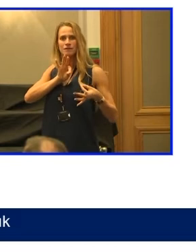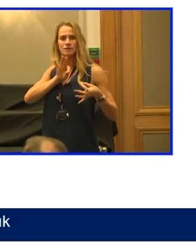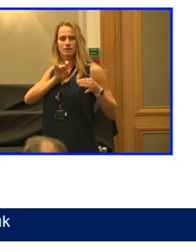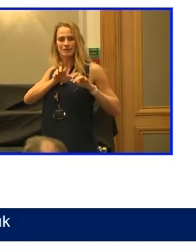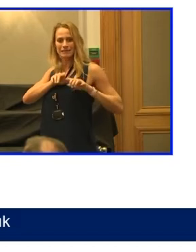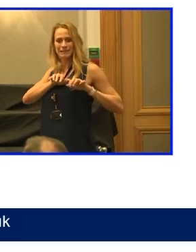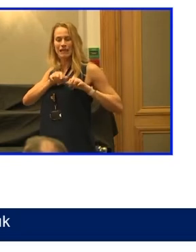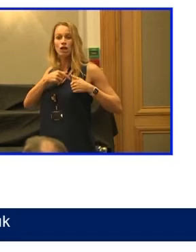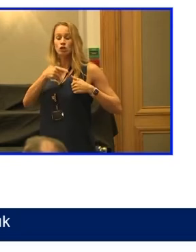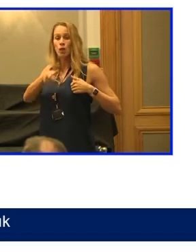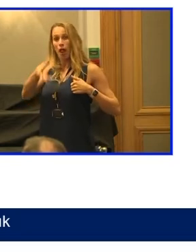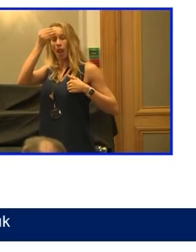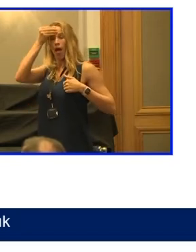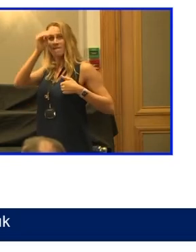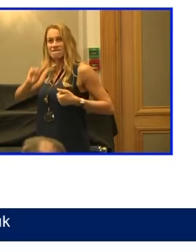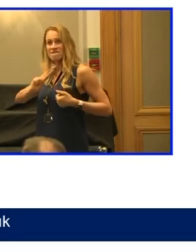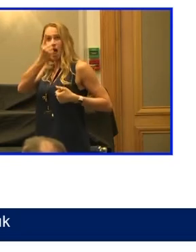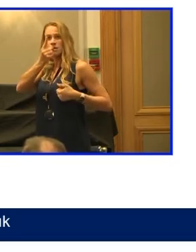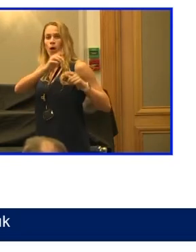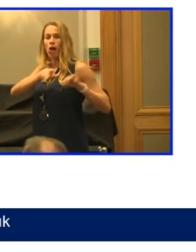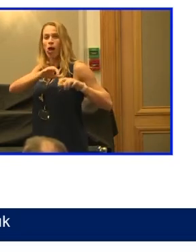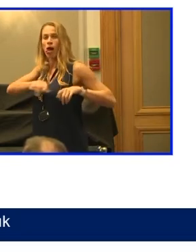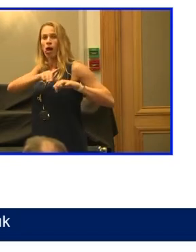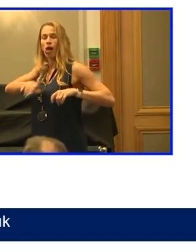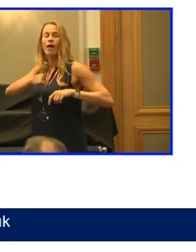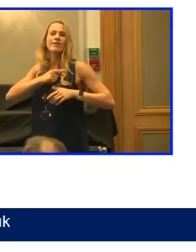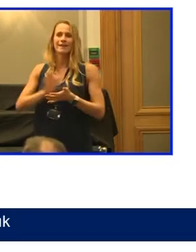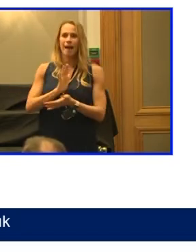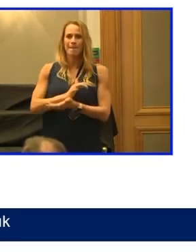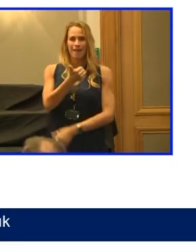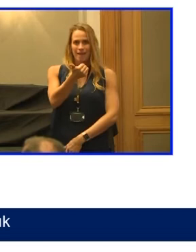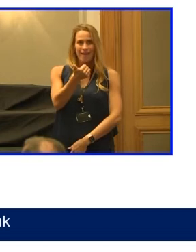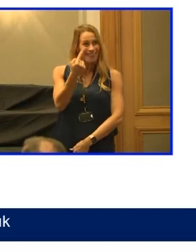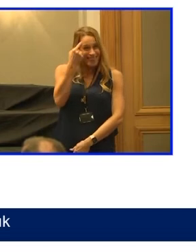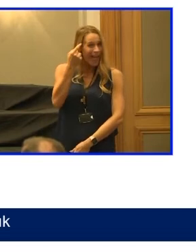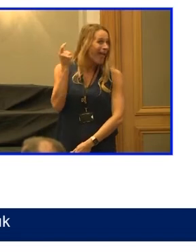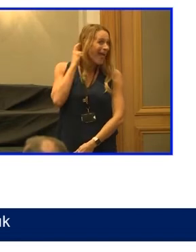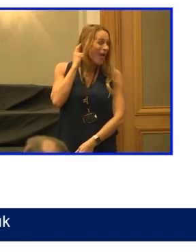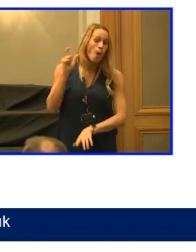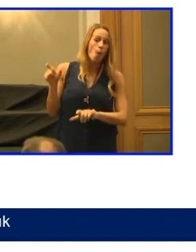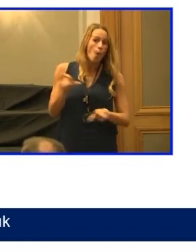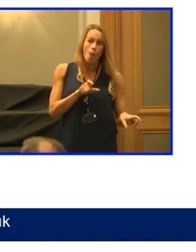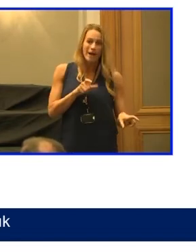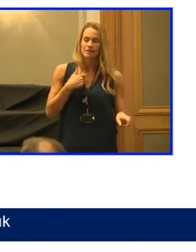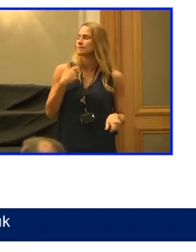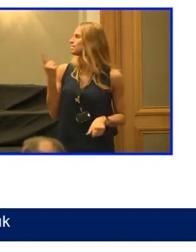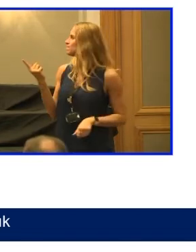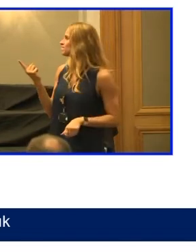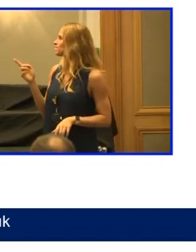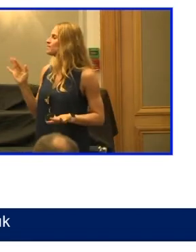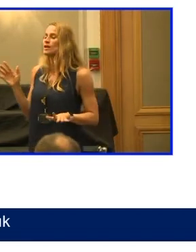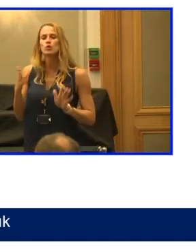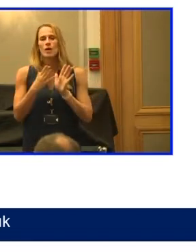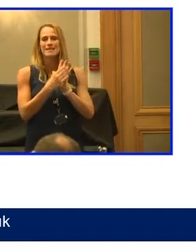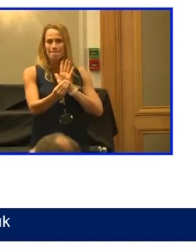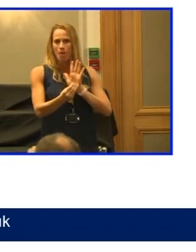those keys, then you're happy. Now, I'll give you an analogy. I love cars, yeah? I don't drive often. Well, on a track I do, but not in public, they don't let me.